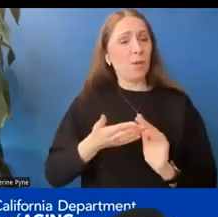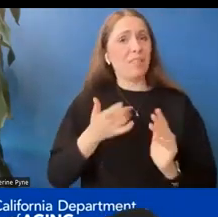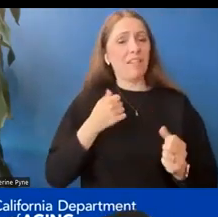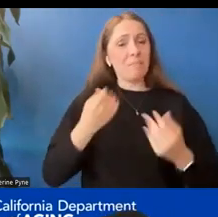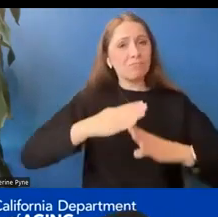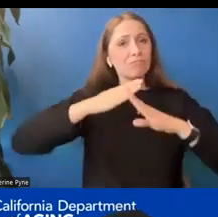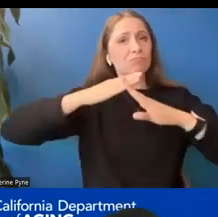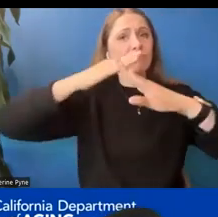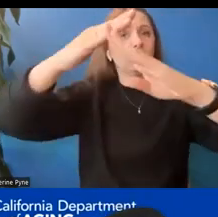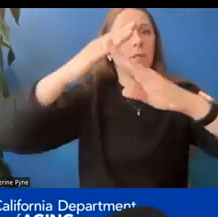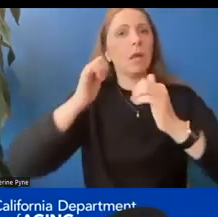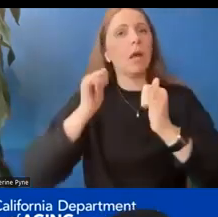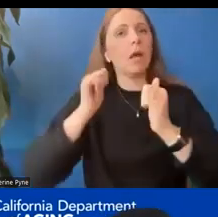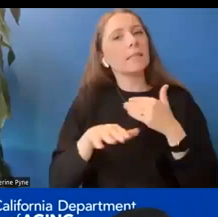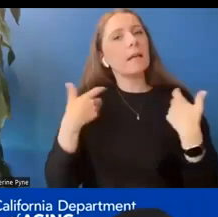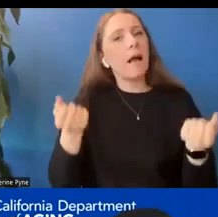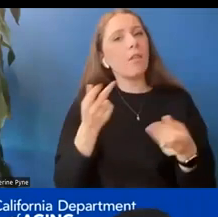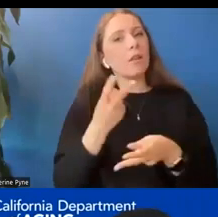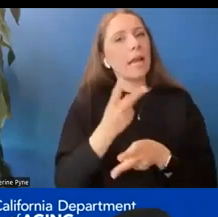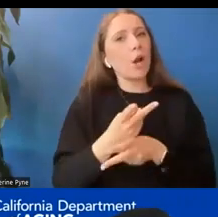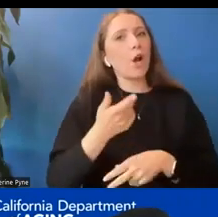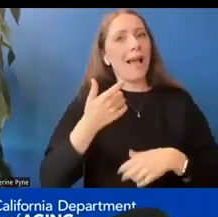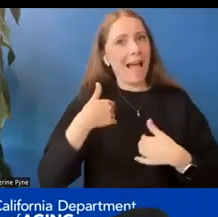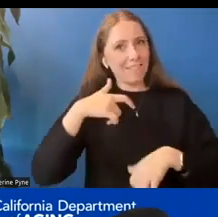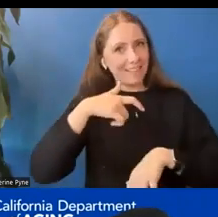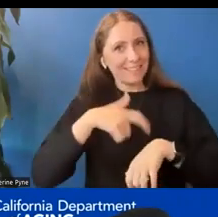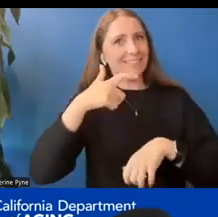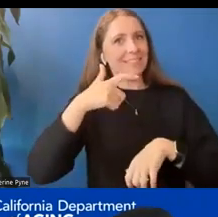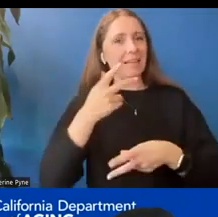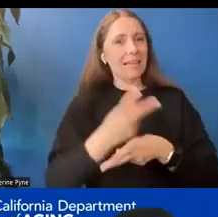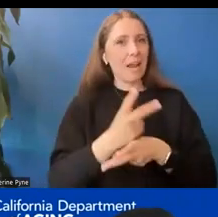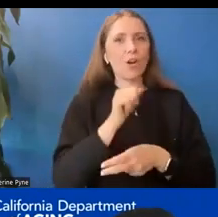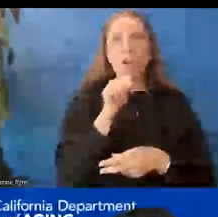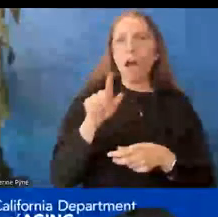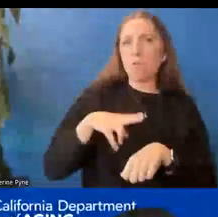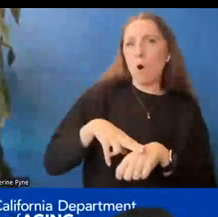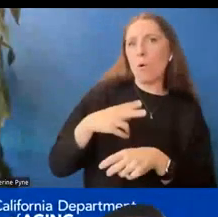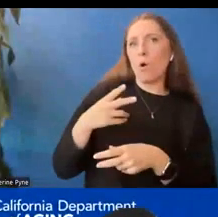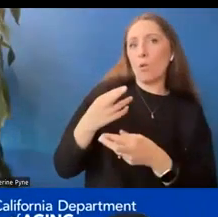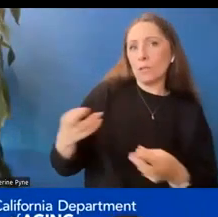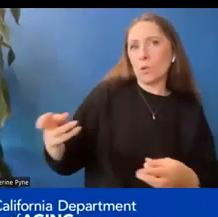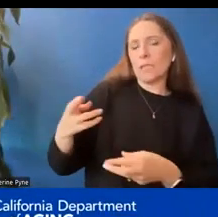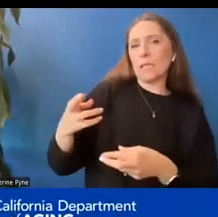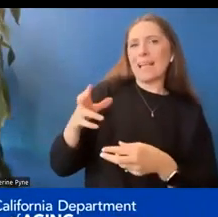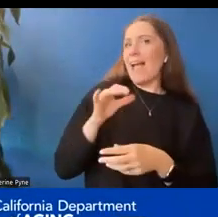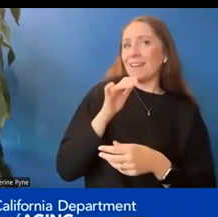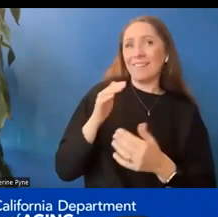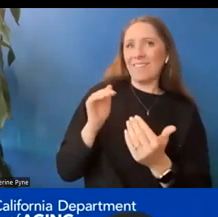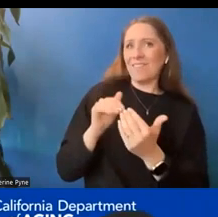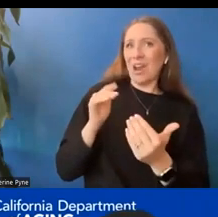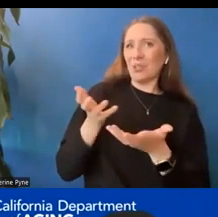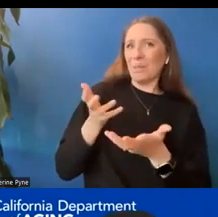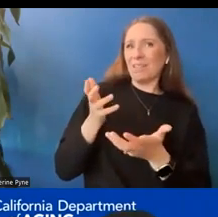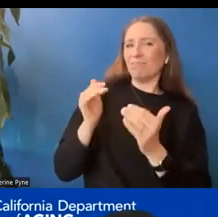in terms of accessing healthcare, receiving timely care, not having a usual source of care, and experiencing unfair treatment. So we hope that these data can